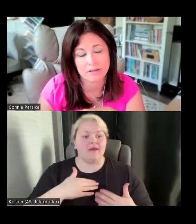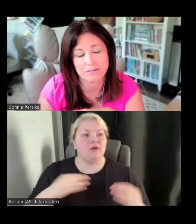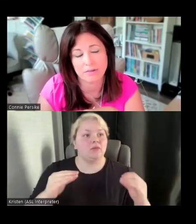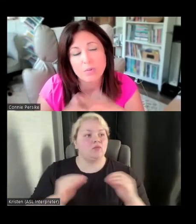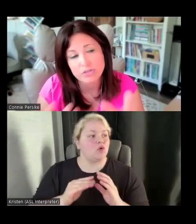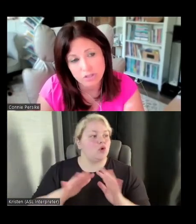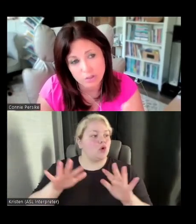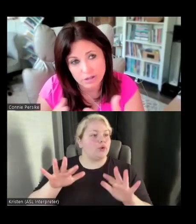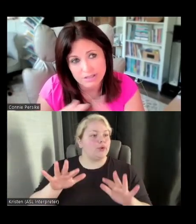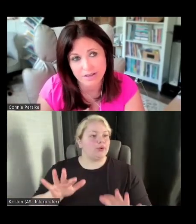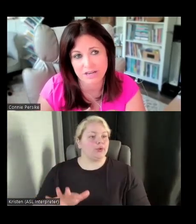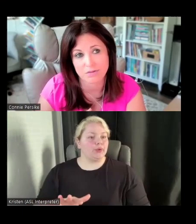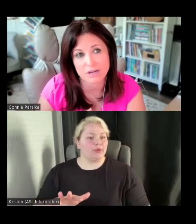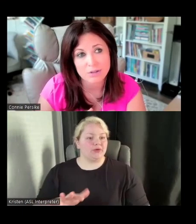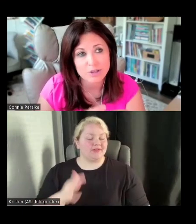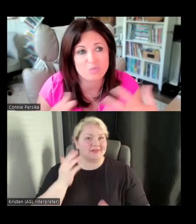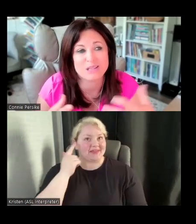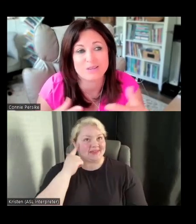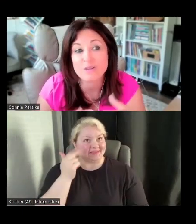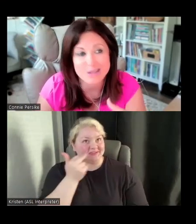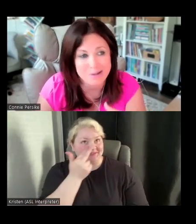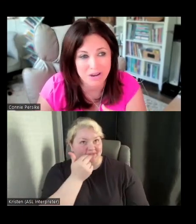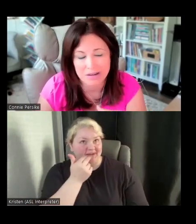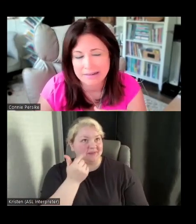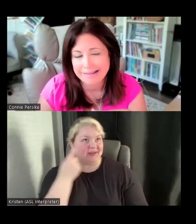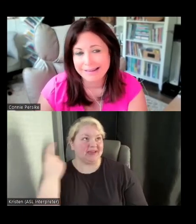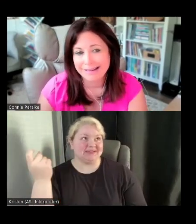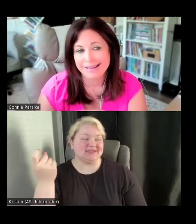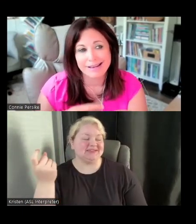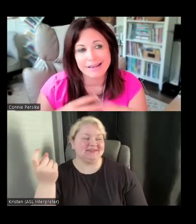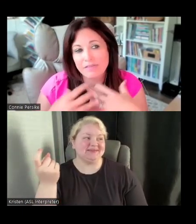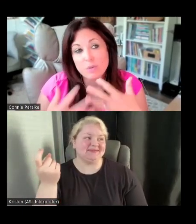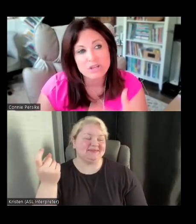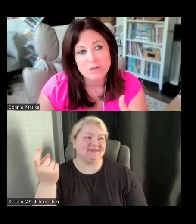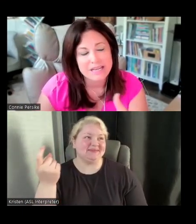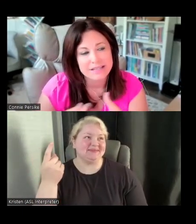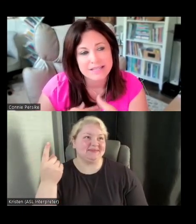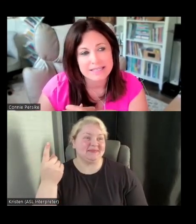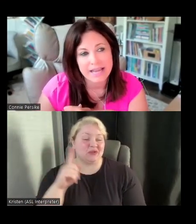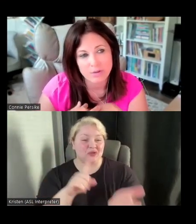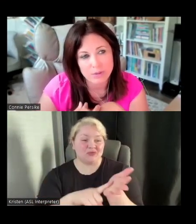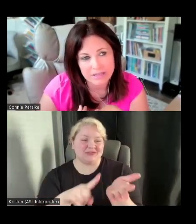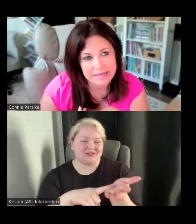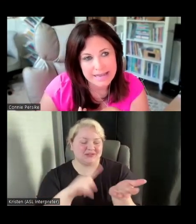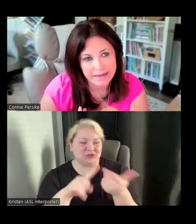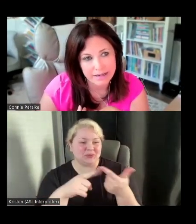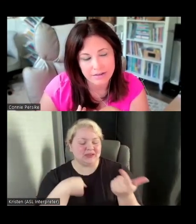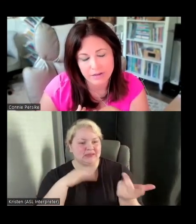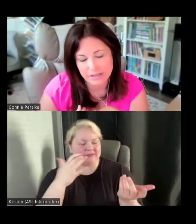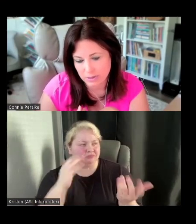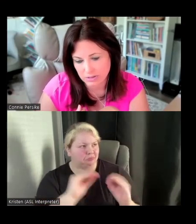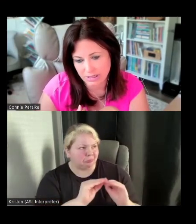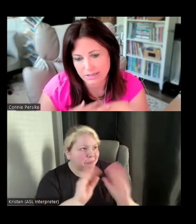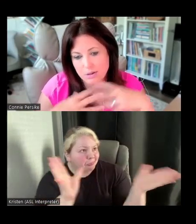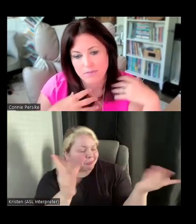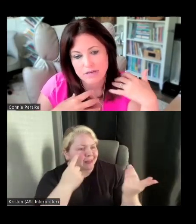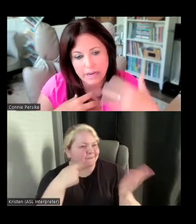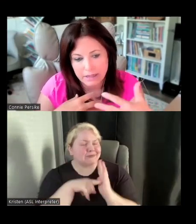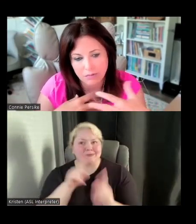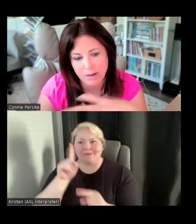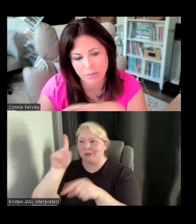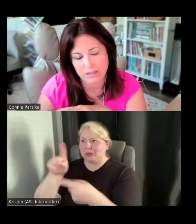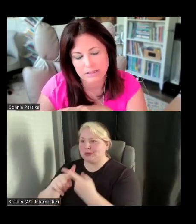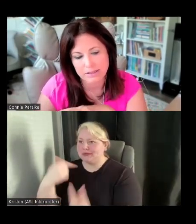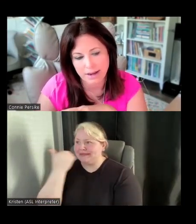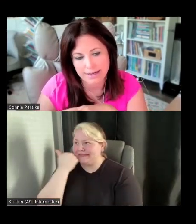find almost humorous that we need research, because if you think about, if you went to a dentist and had a really negative experience and you have